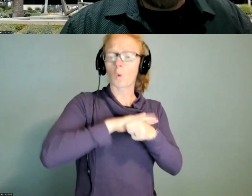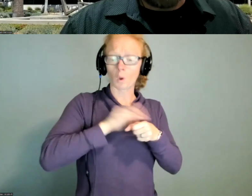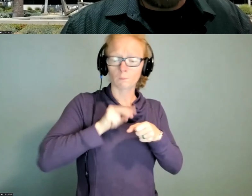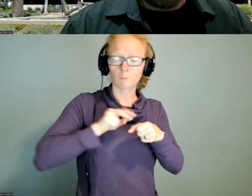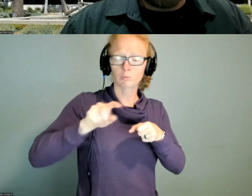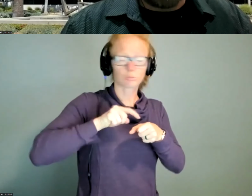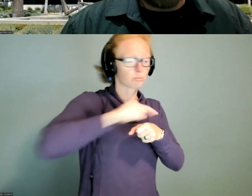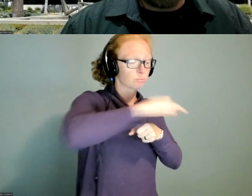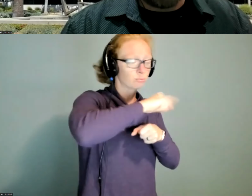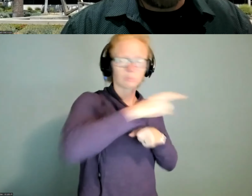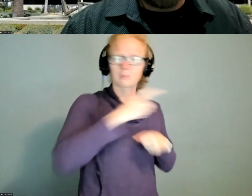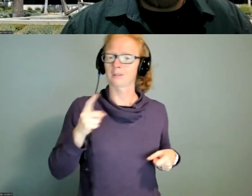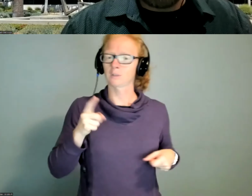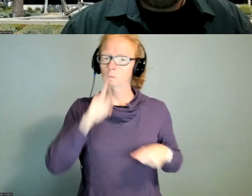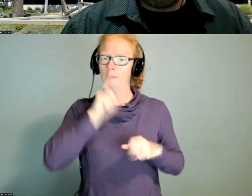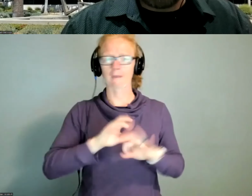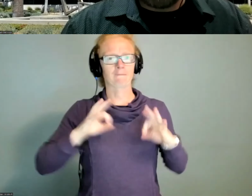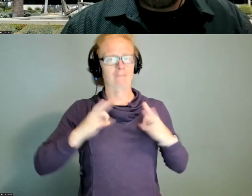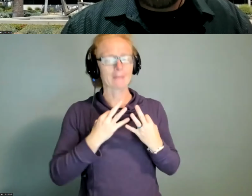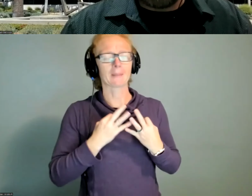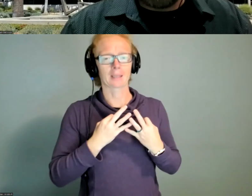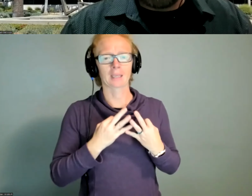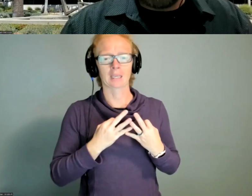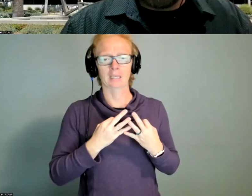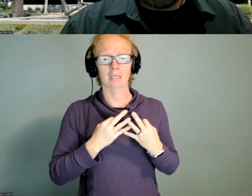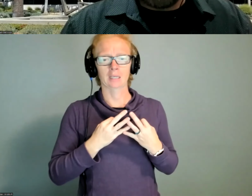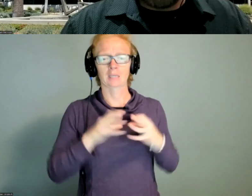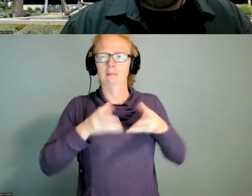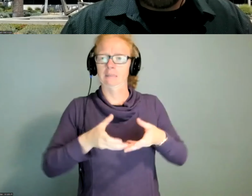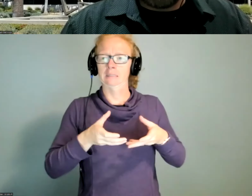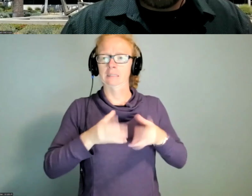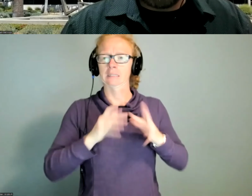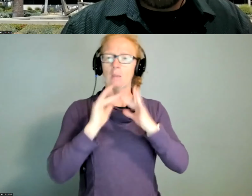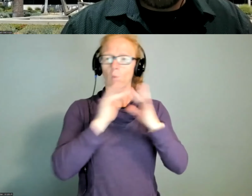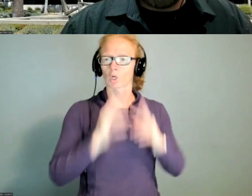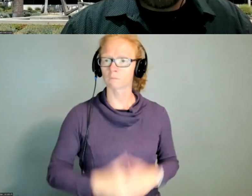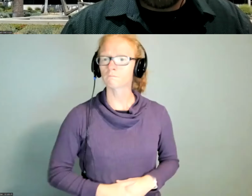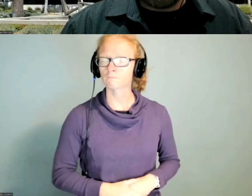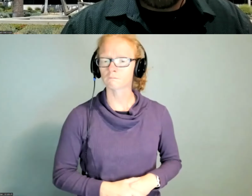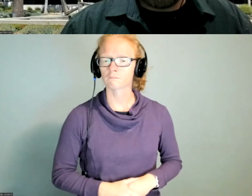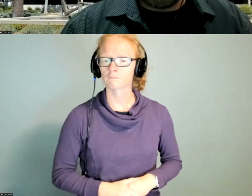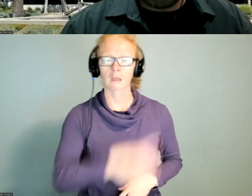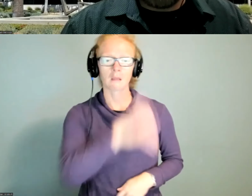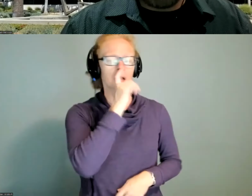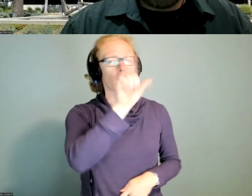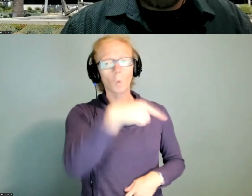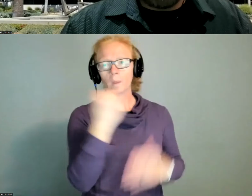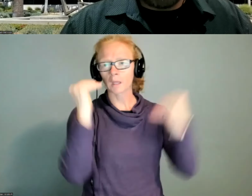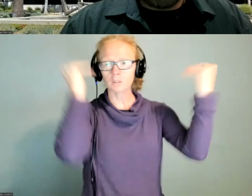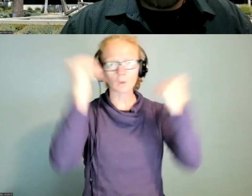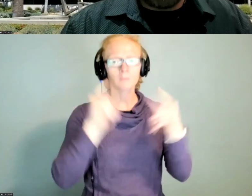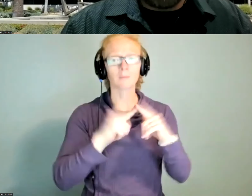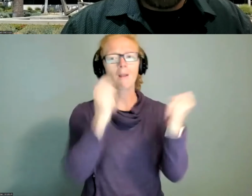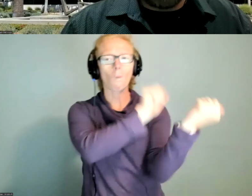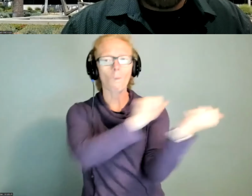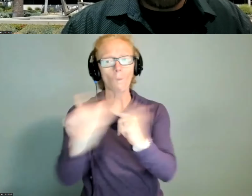is a family. This is a family network that will not just be for adults, but will be for everybody. Yeah,